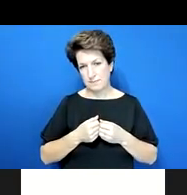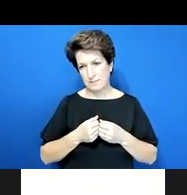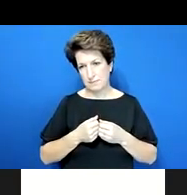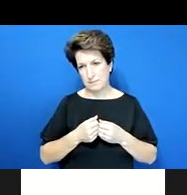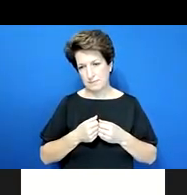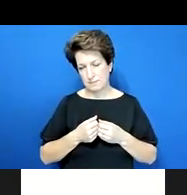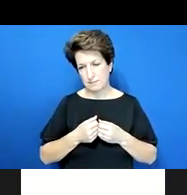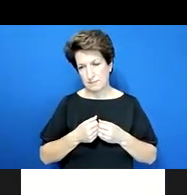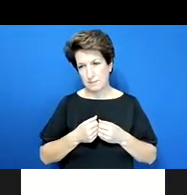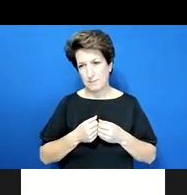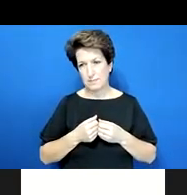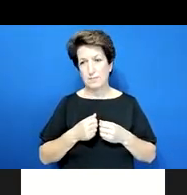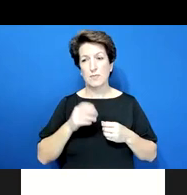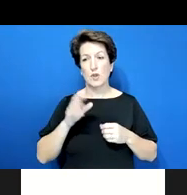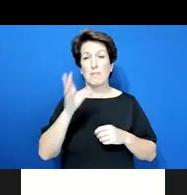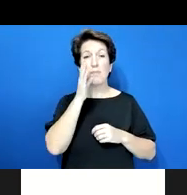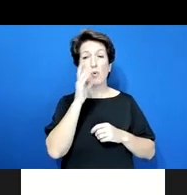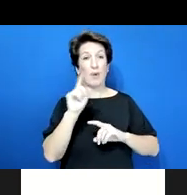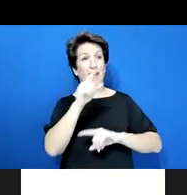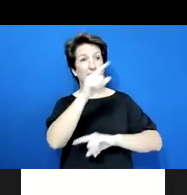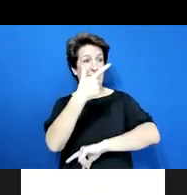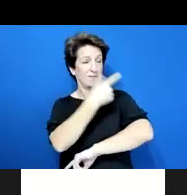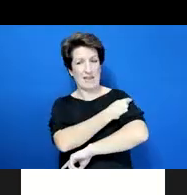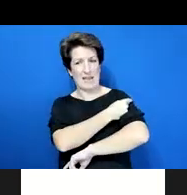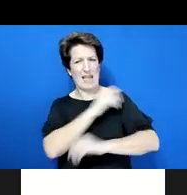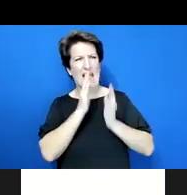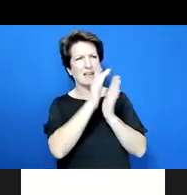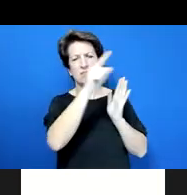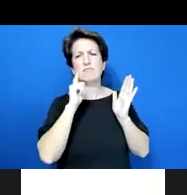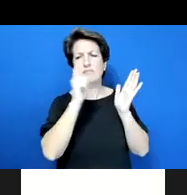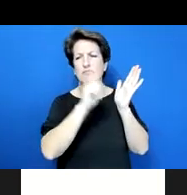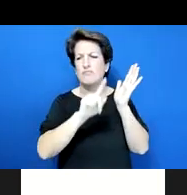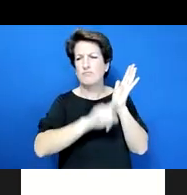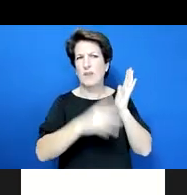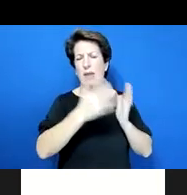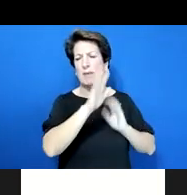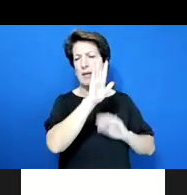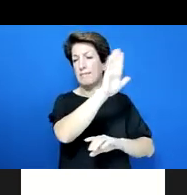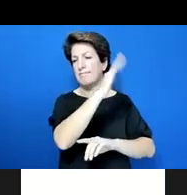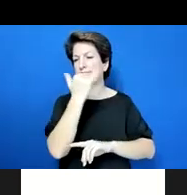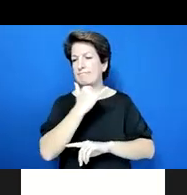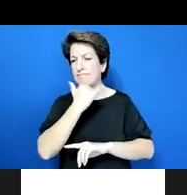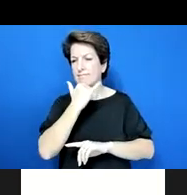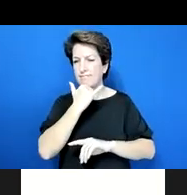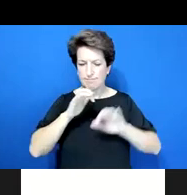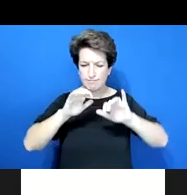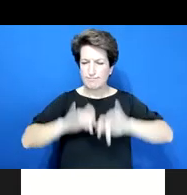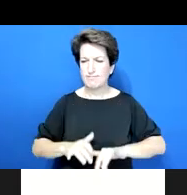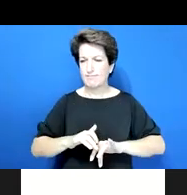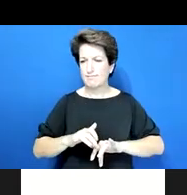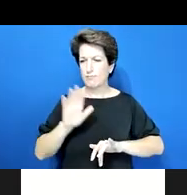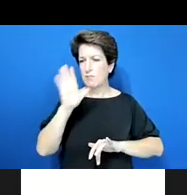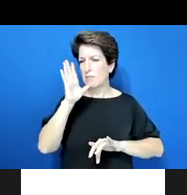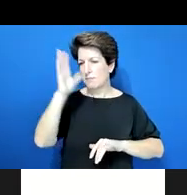where she was vaccinated look at her record, and maybe there was a mistake made when something was being entered. That does